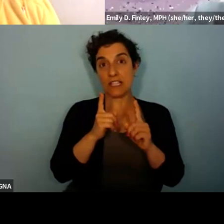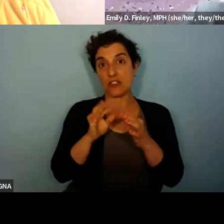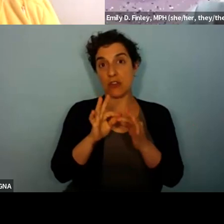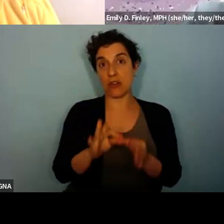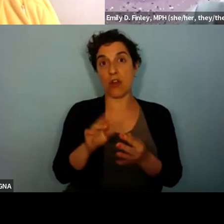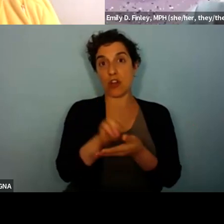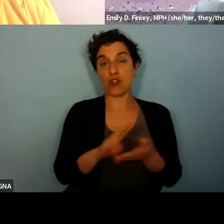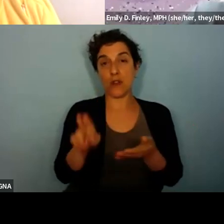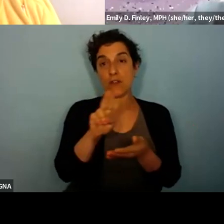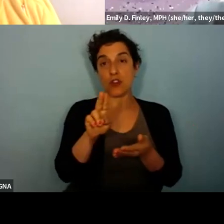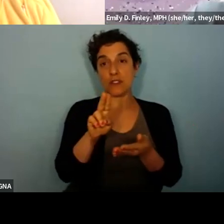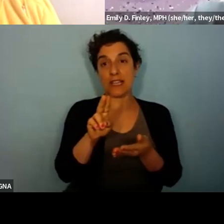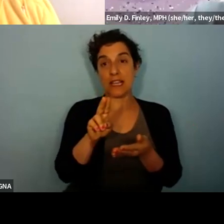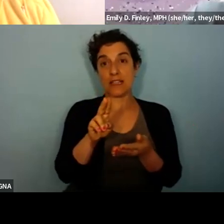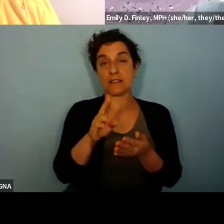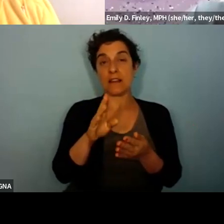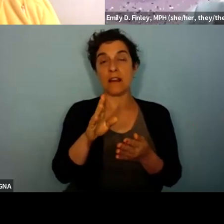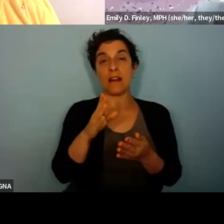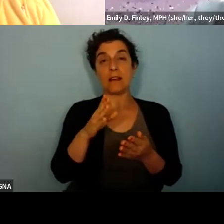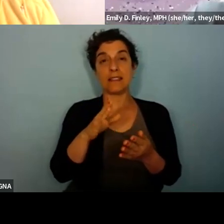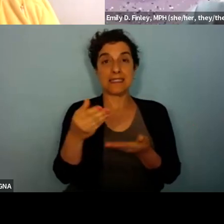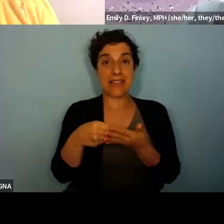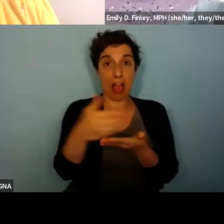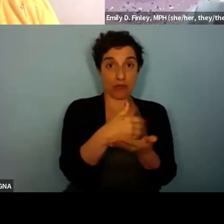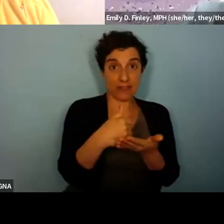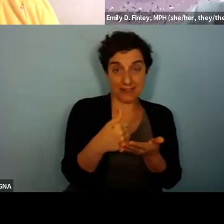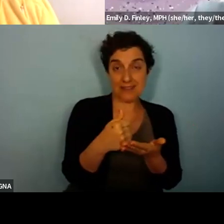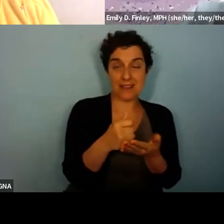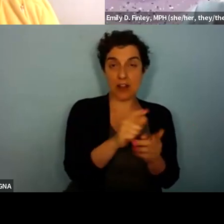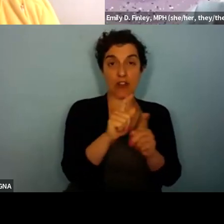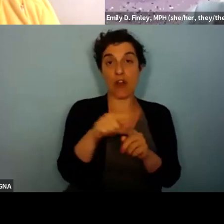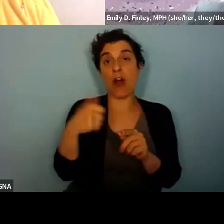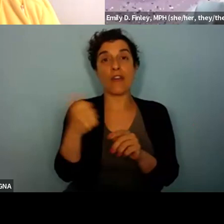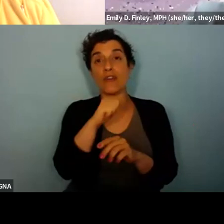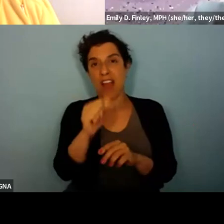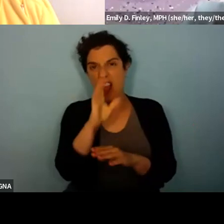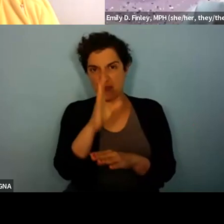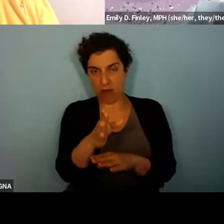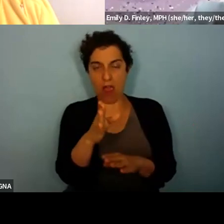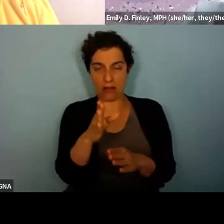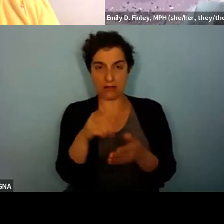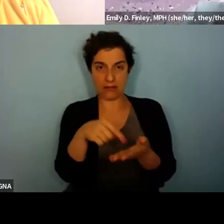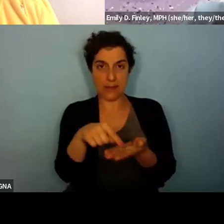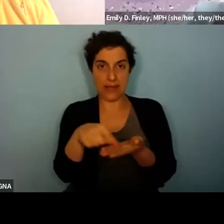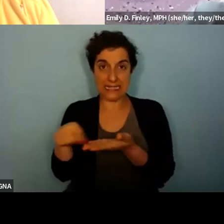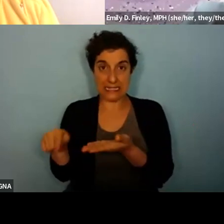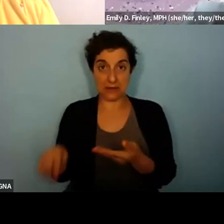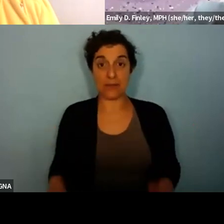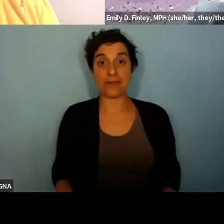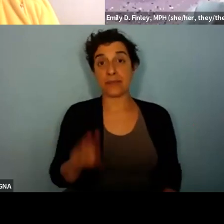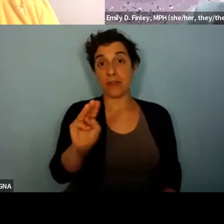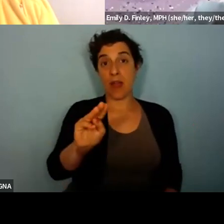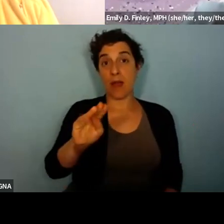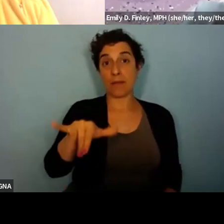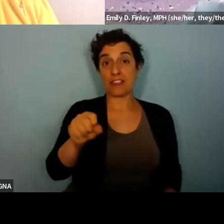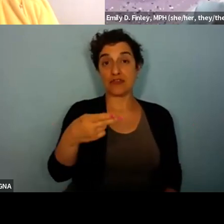university indirects and salaries. I think going back to Misha's original point is